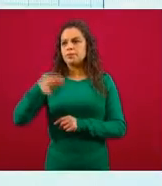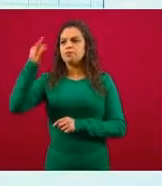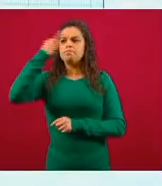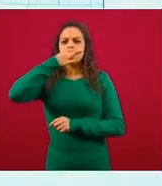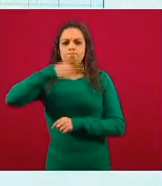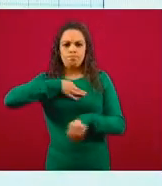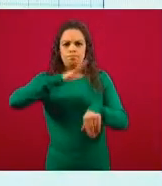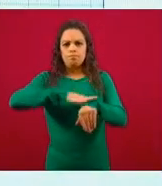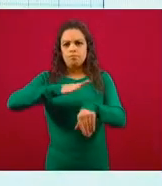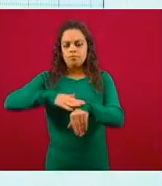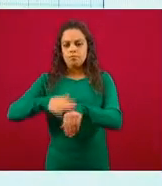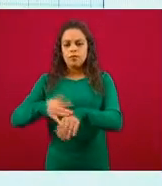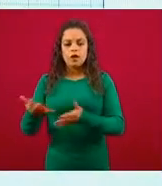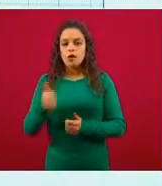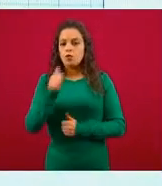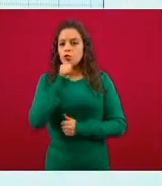that